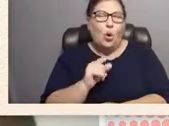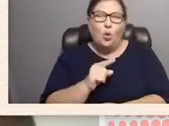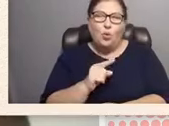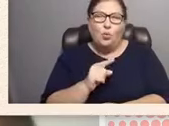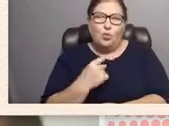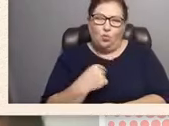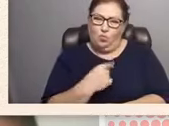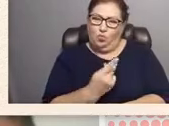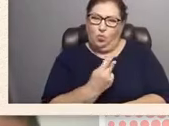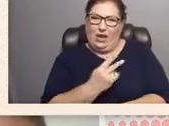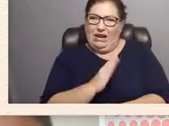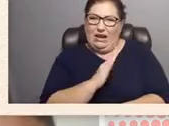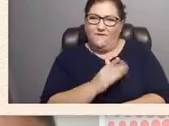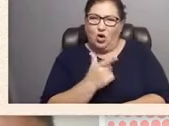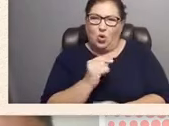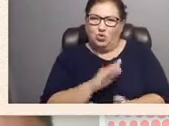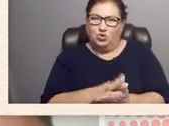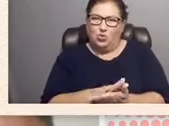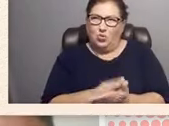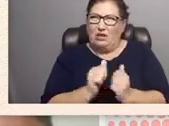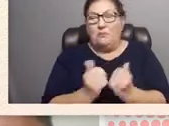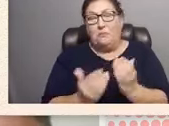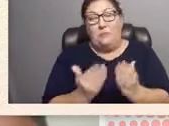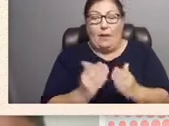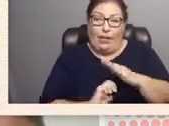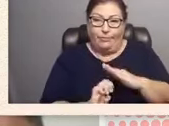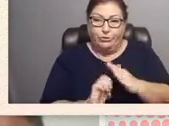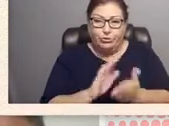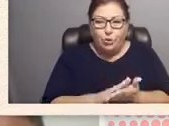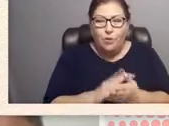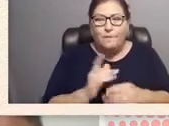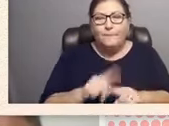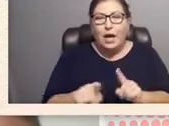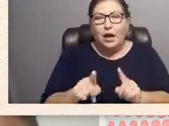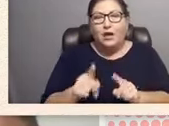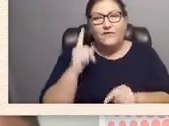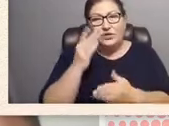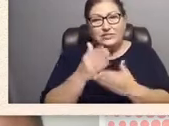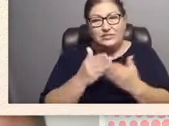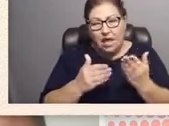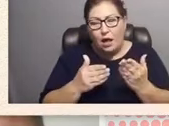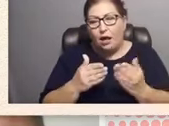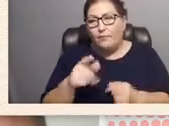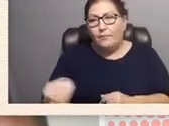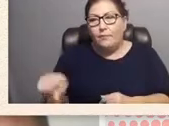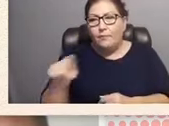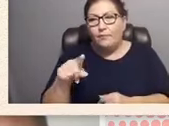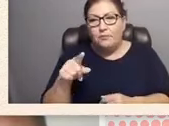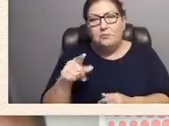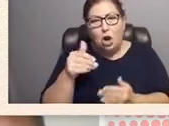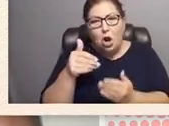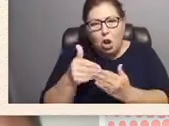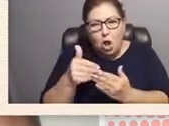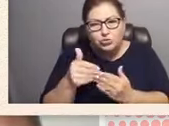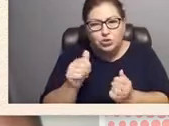together, probably like elementary school, but for some that maybe, you know, that were kind of close with their